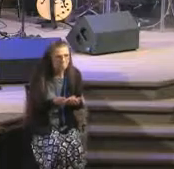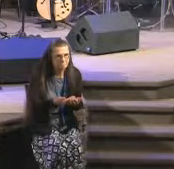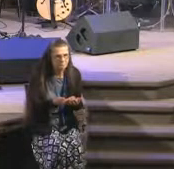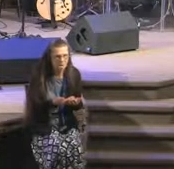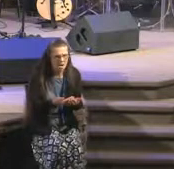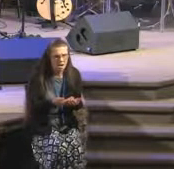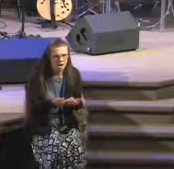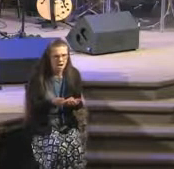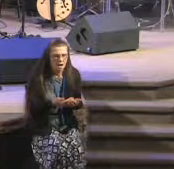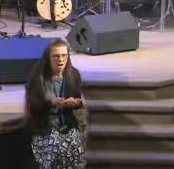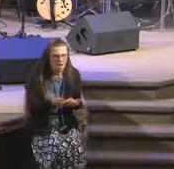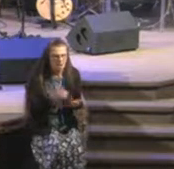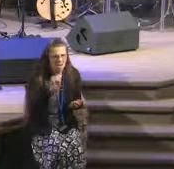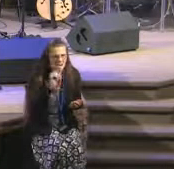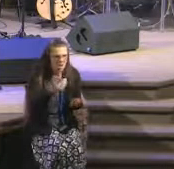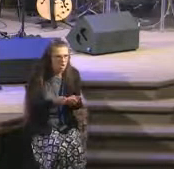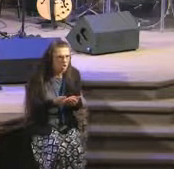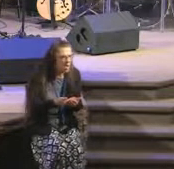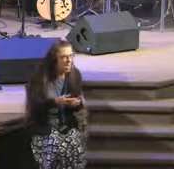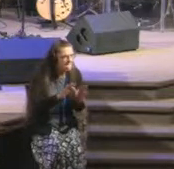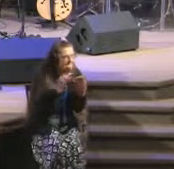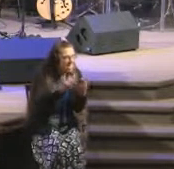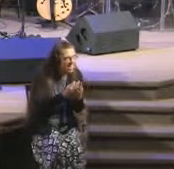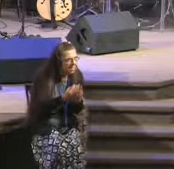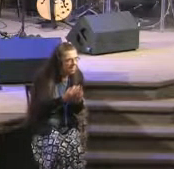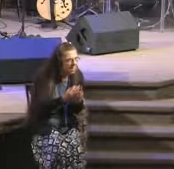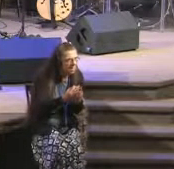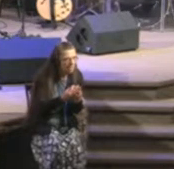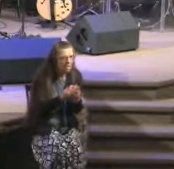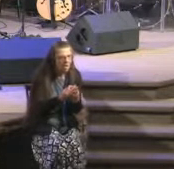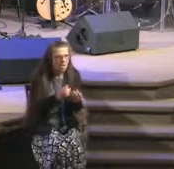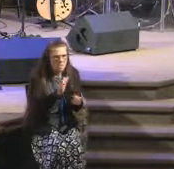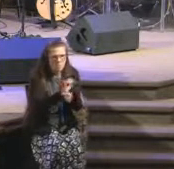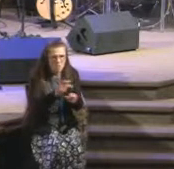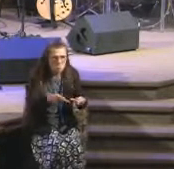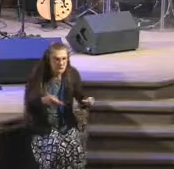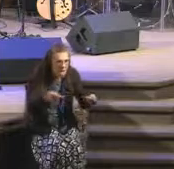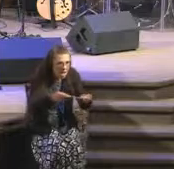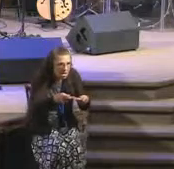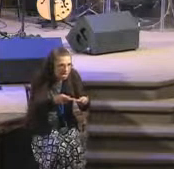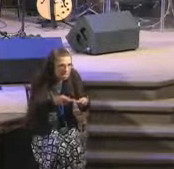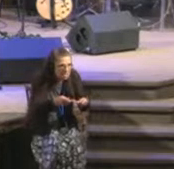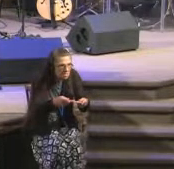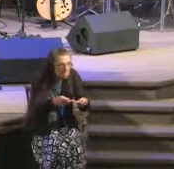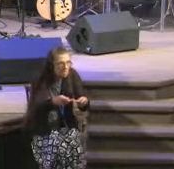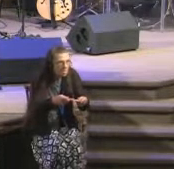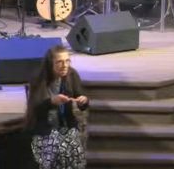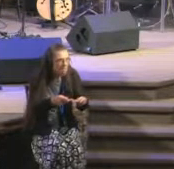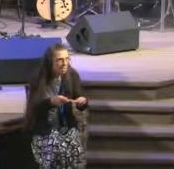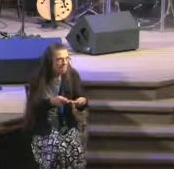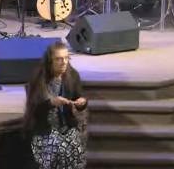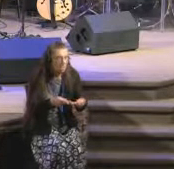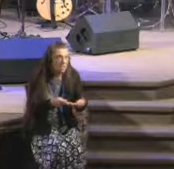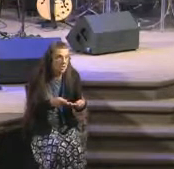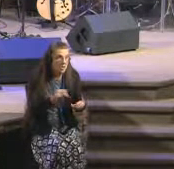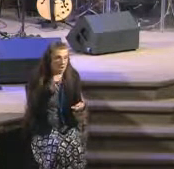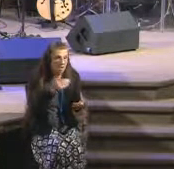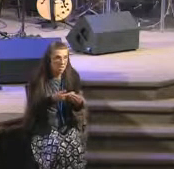An unhealthy family? An unhealthy workplace? Have you ever been in an unhealthy